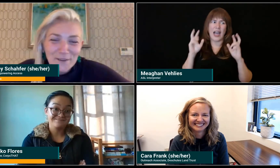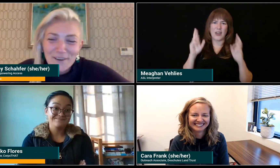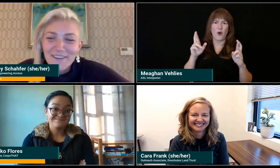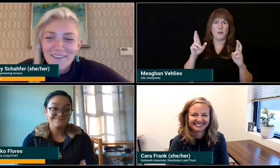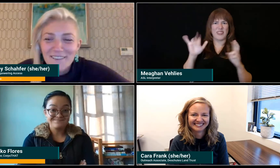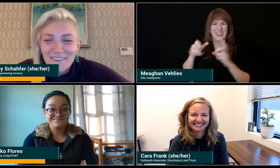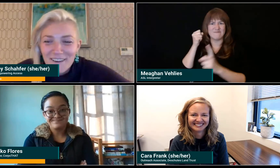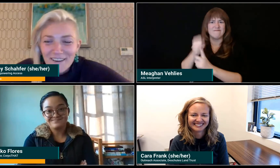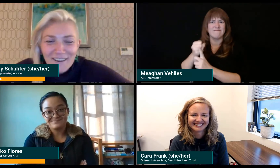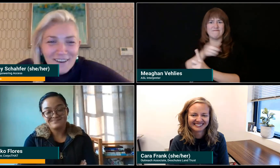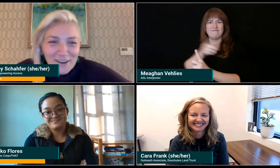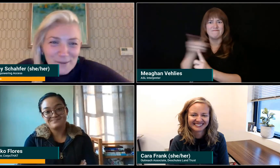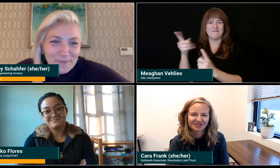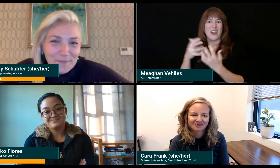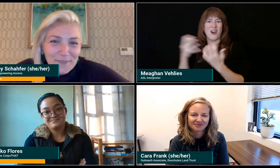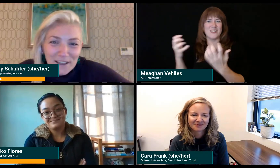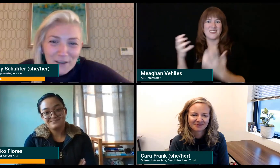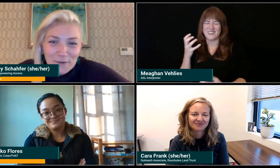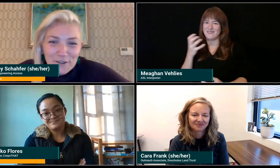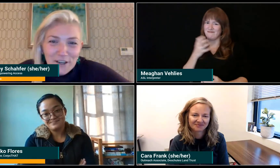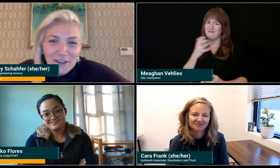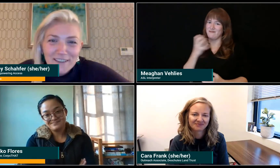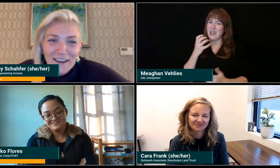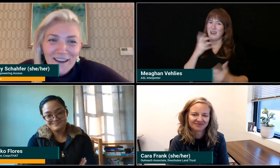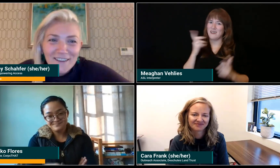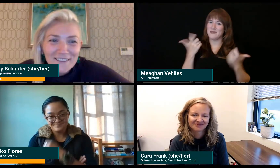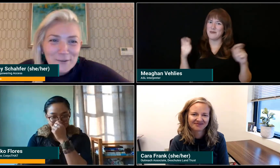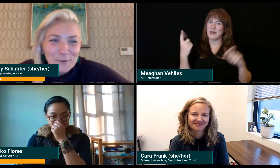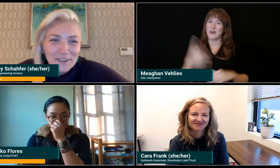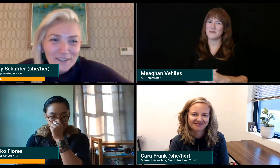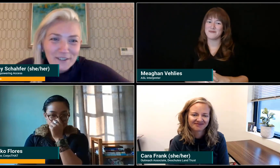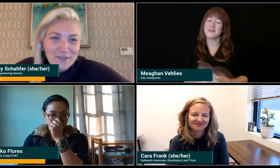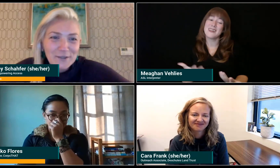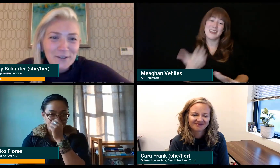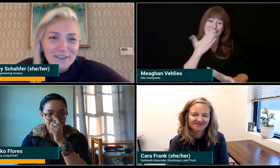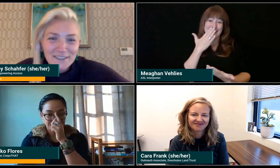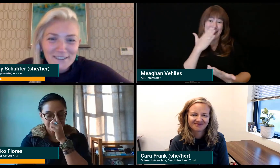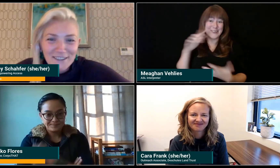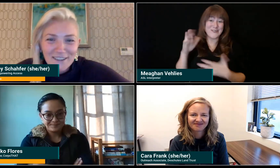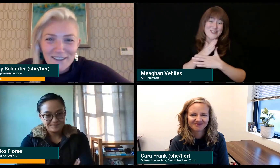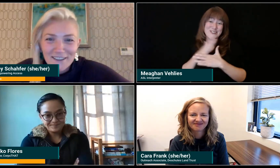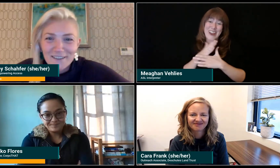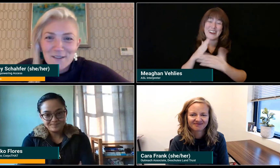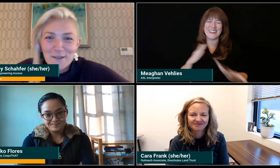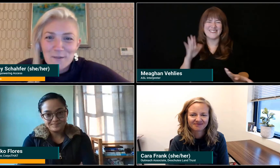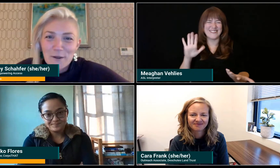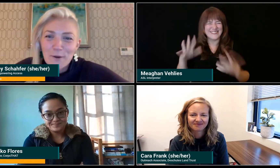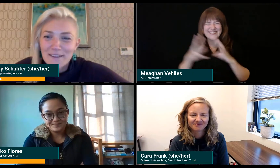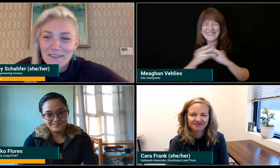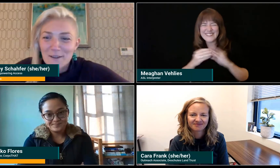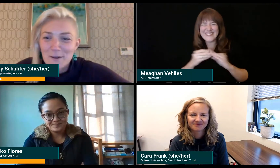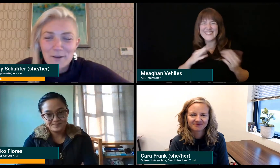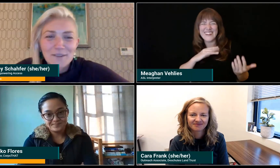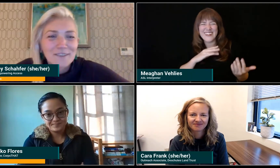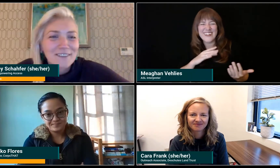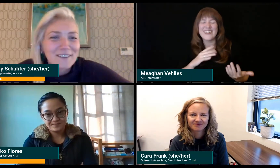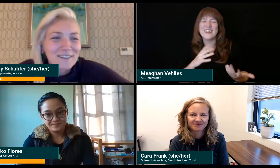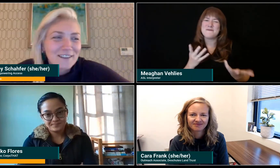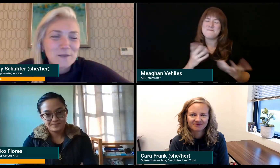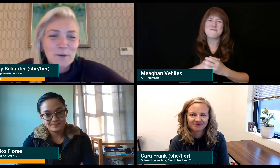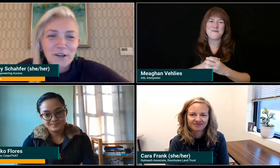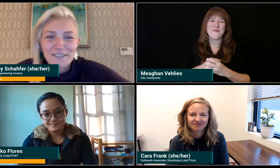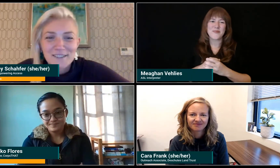That's a big one. Thank you for sharing that. It's cool to hear your stories. It's been quite